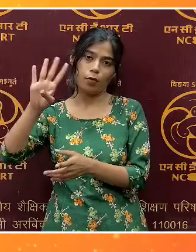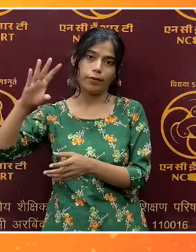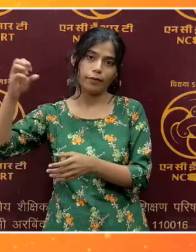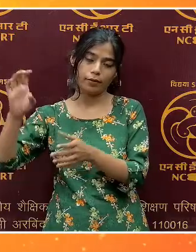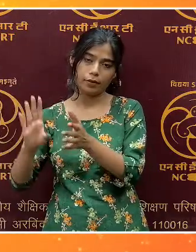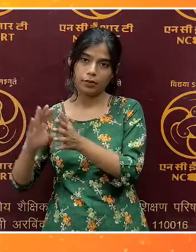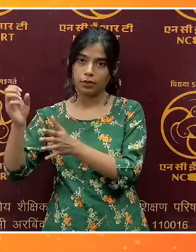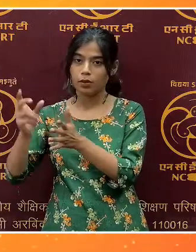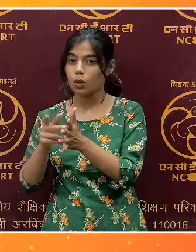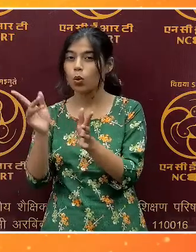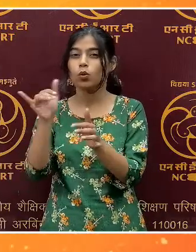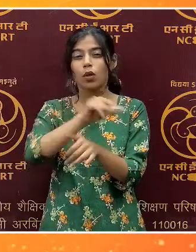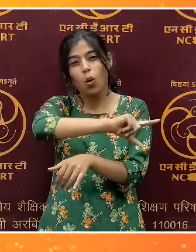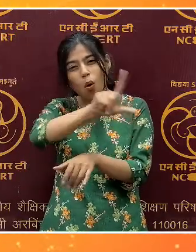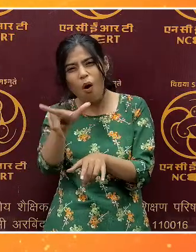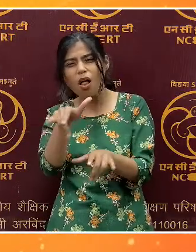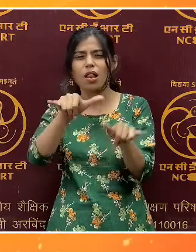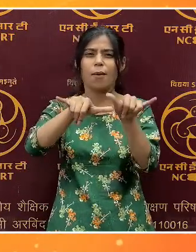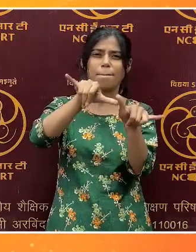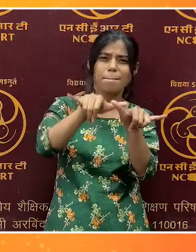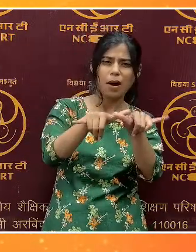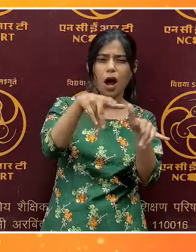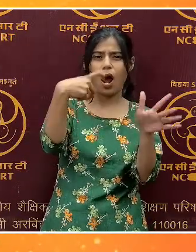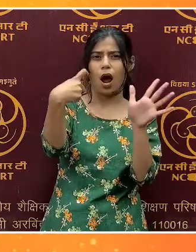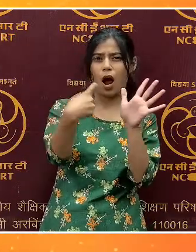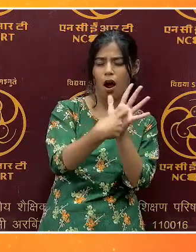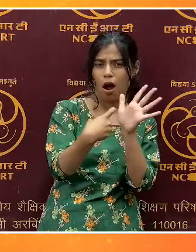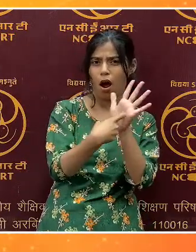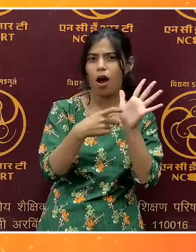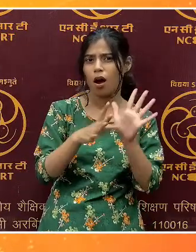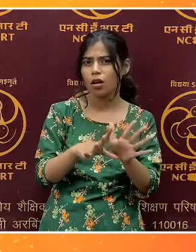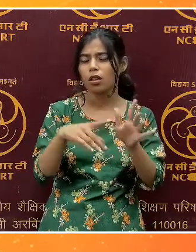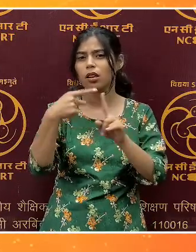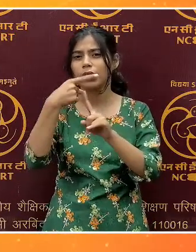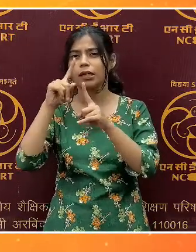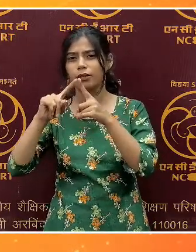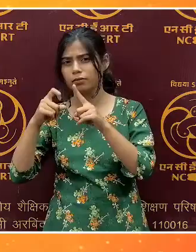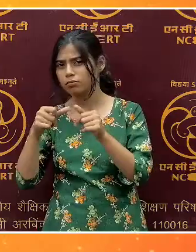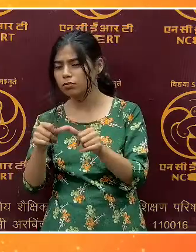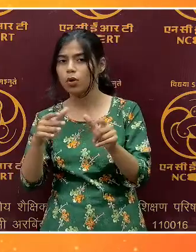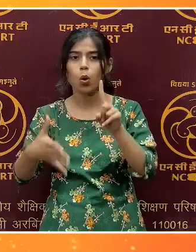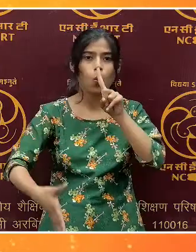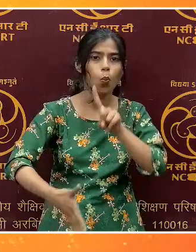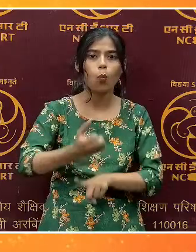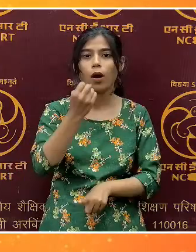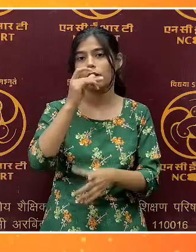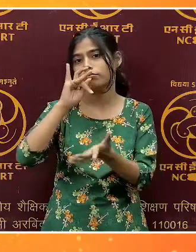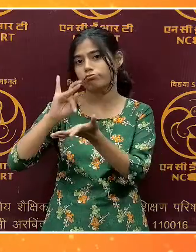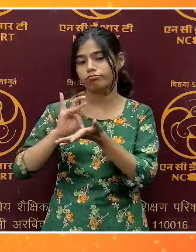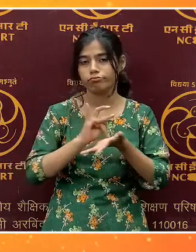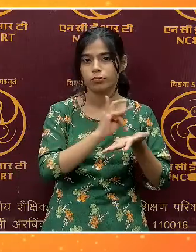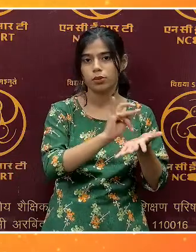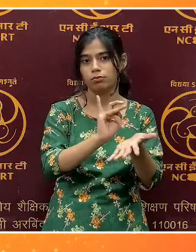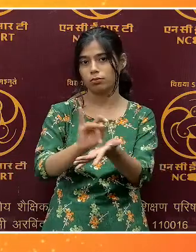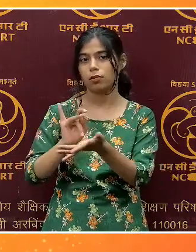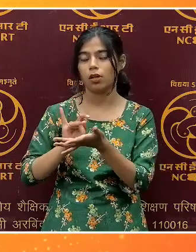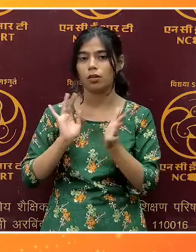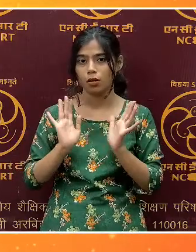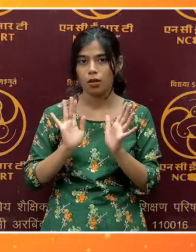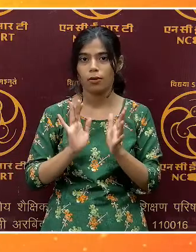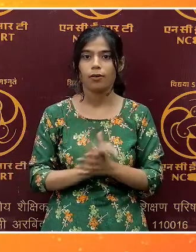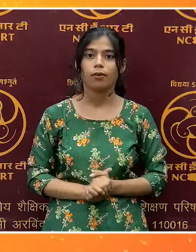these parameters r theta also find out the position, specify the position of the